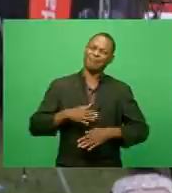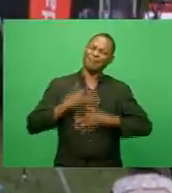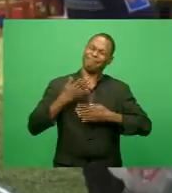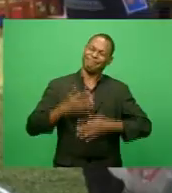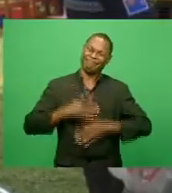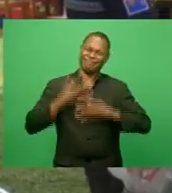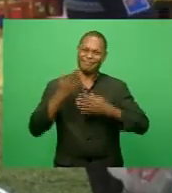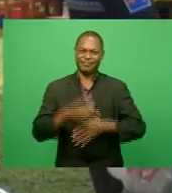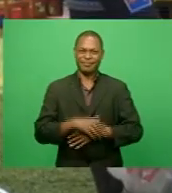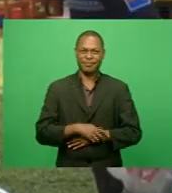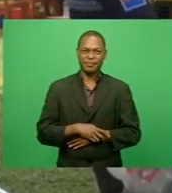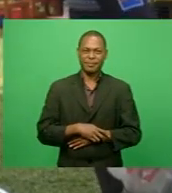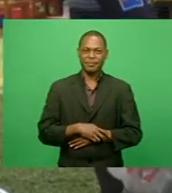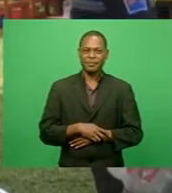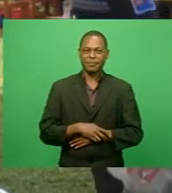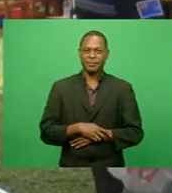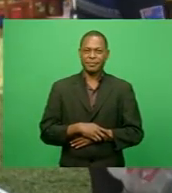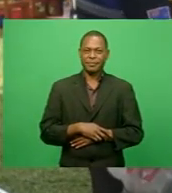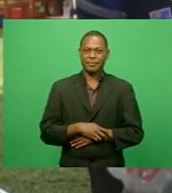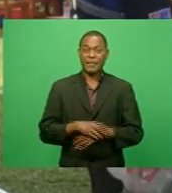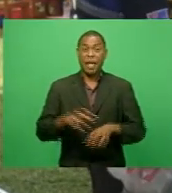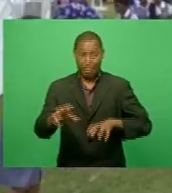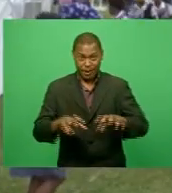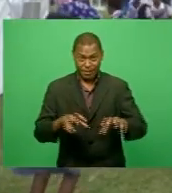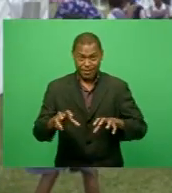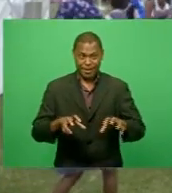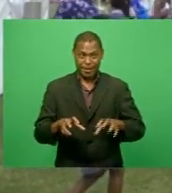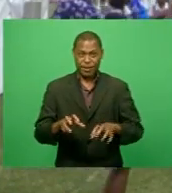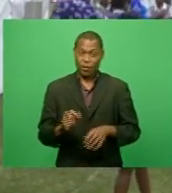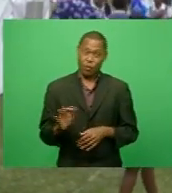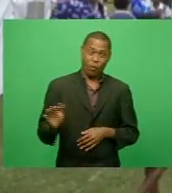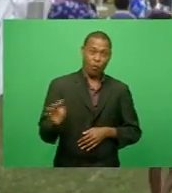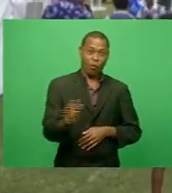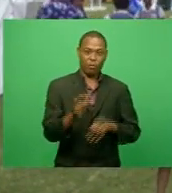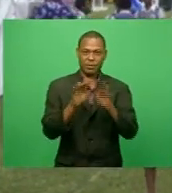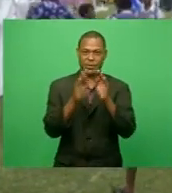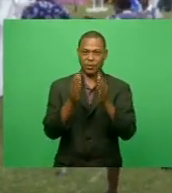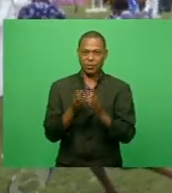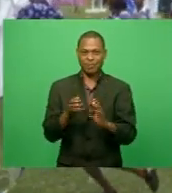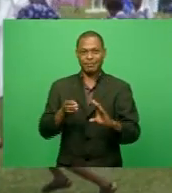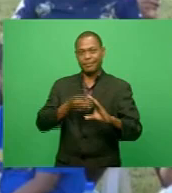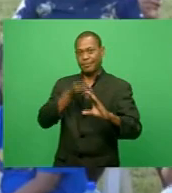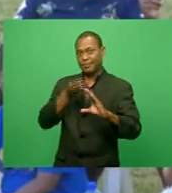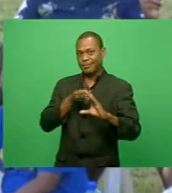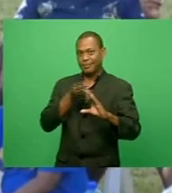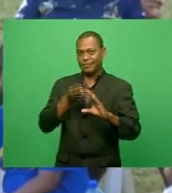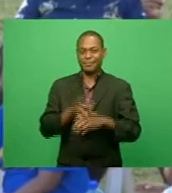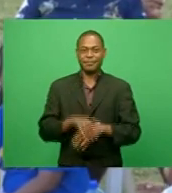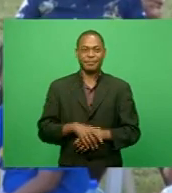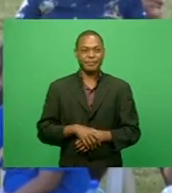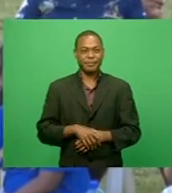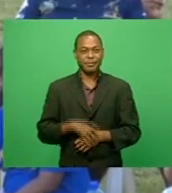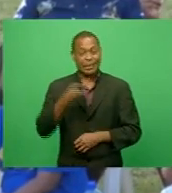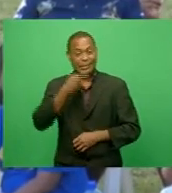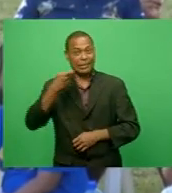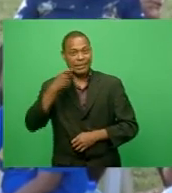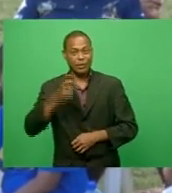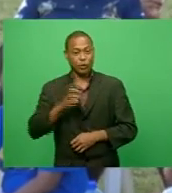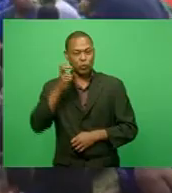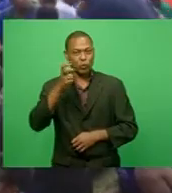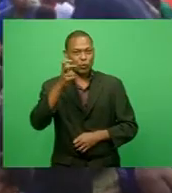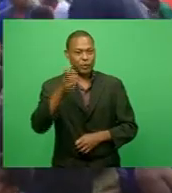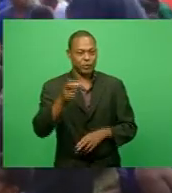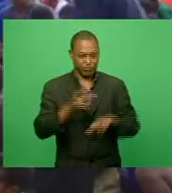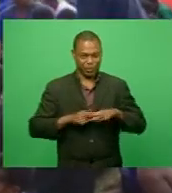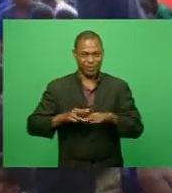also screened live through pay-per-view around the world in the hope of attracting tourists to Fiji when borders reopen.